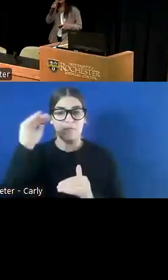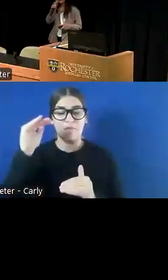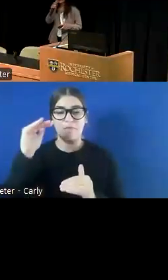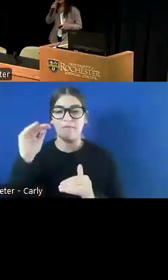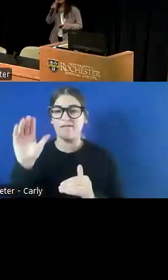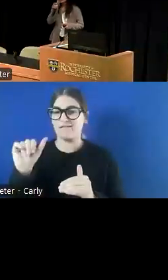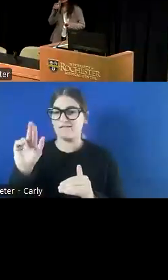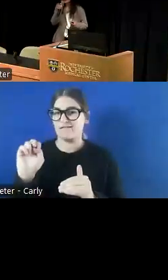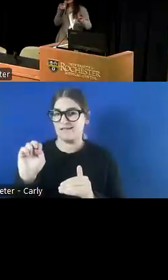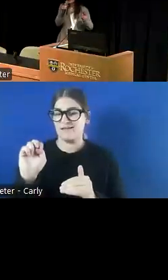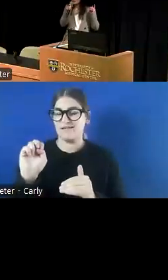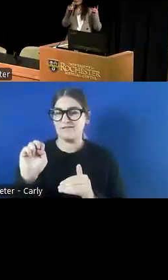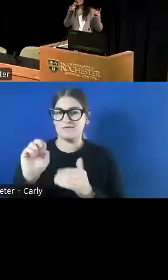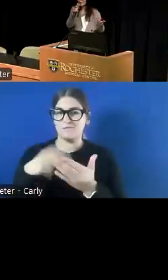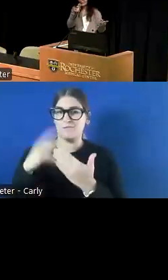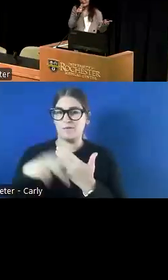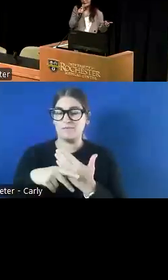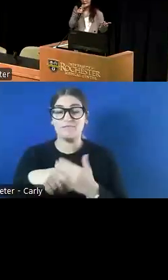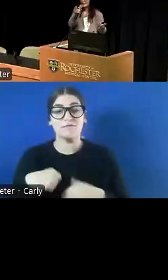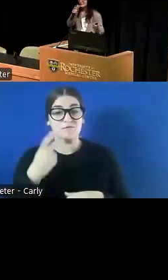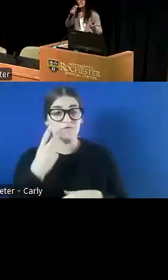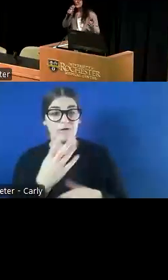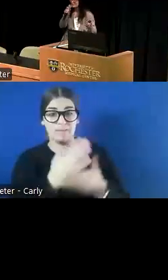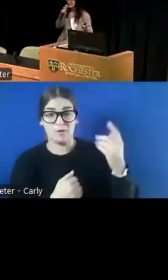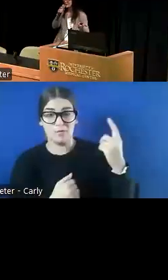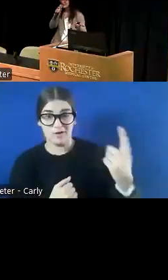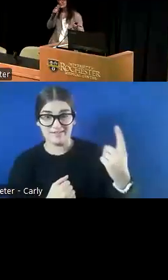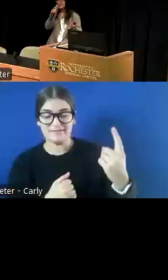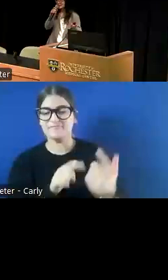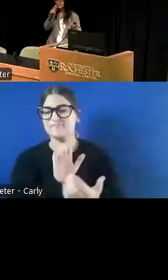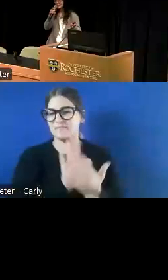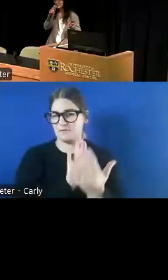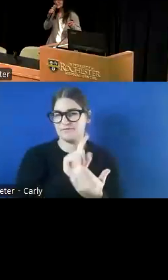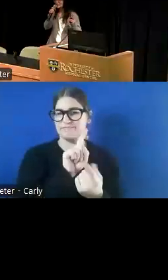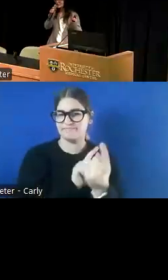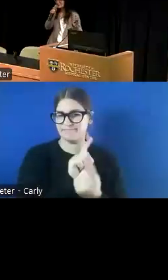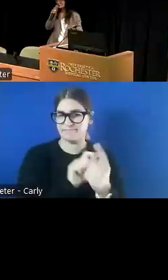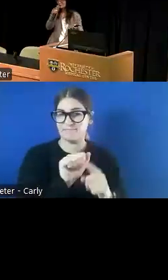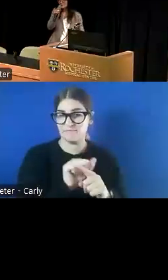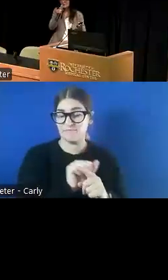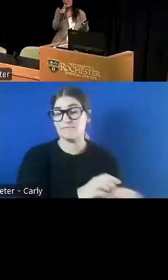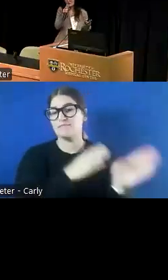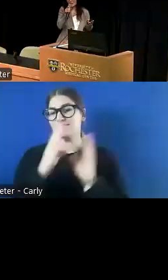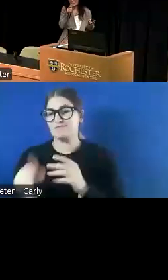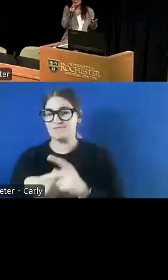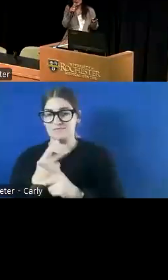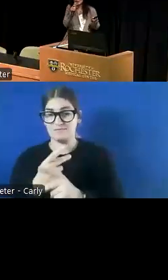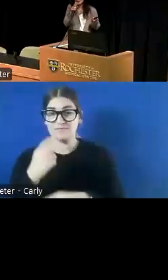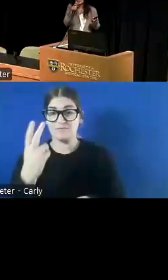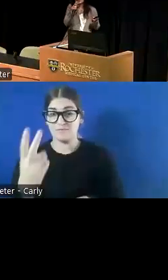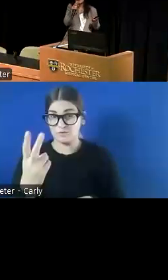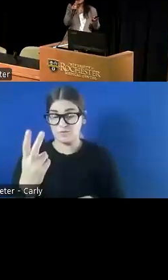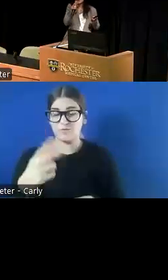Online didactics. So you saw version 1, that was the in-person Chaplain's Care training. Version 2, that was the Chaplain's